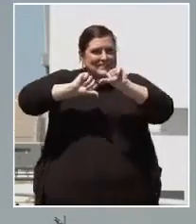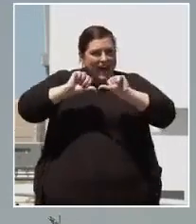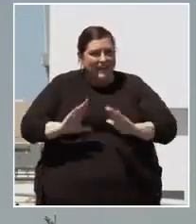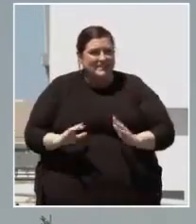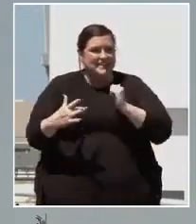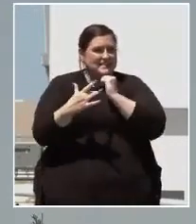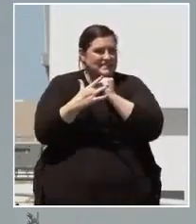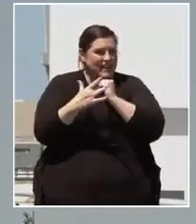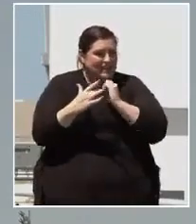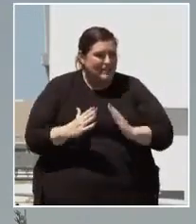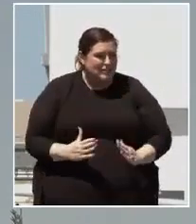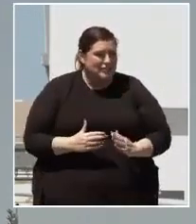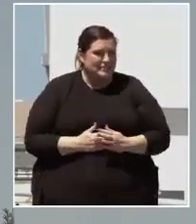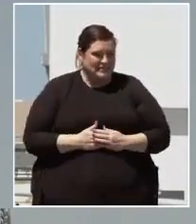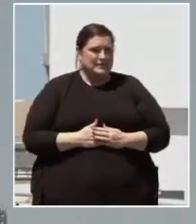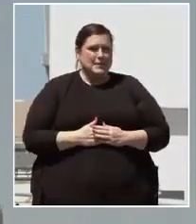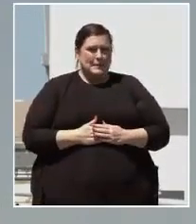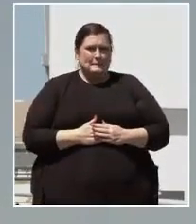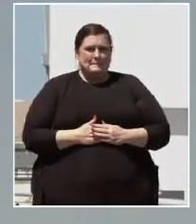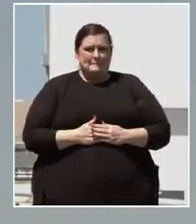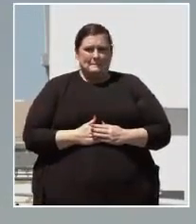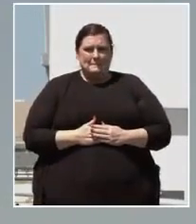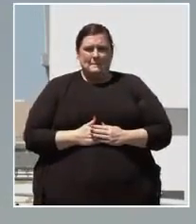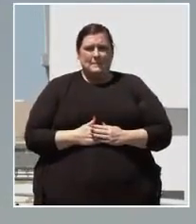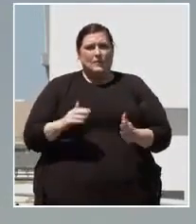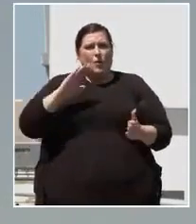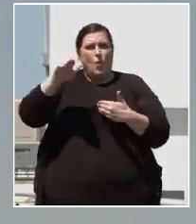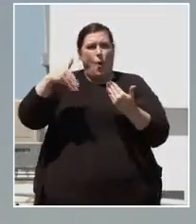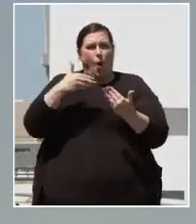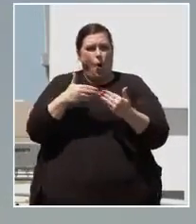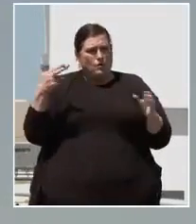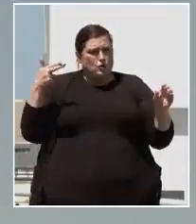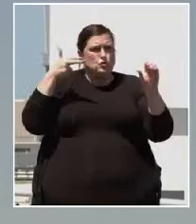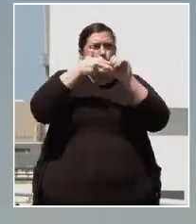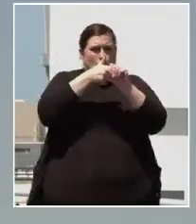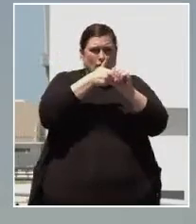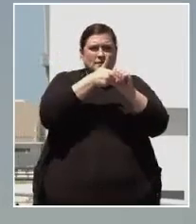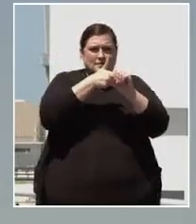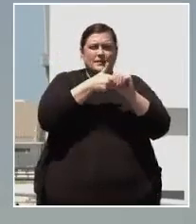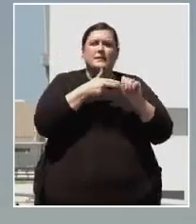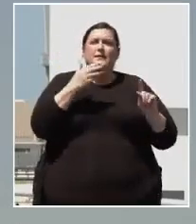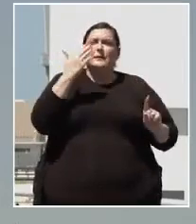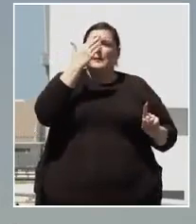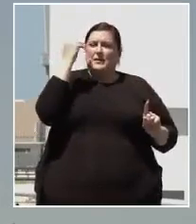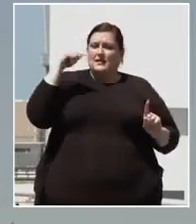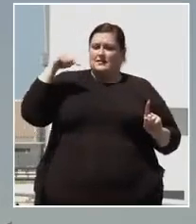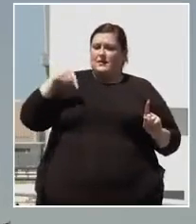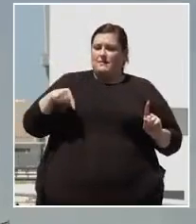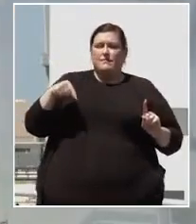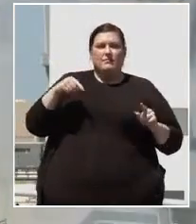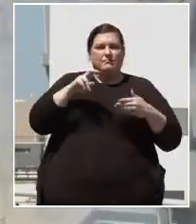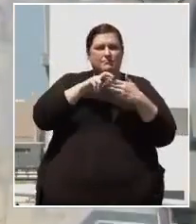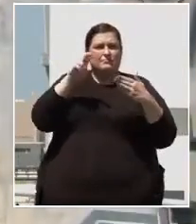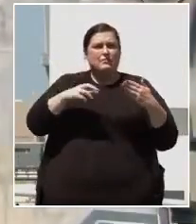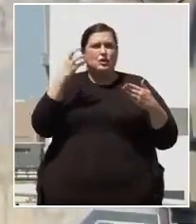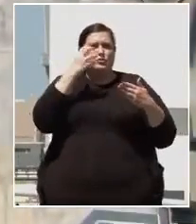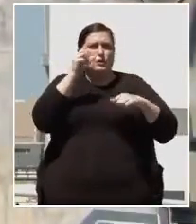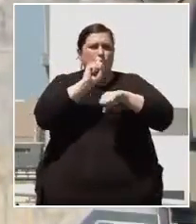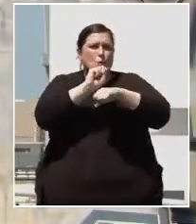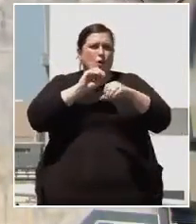and technicians that all came out as a result of the extraordinary work